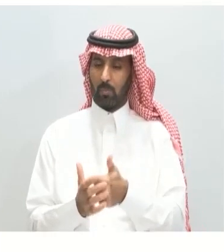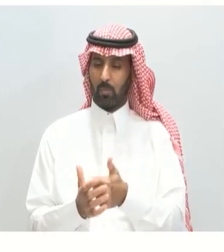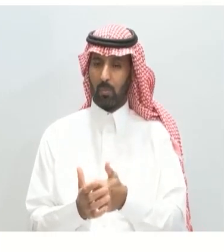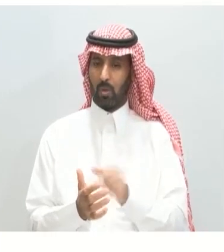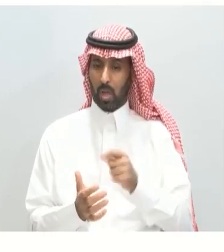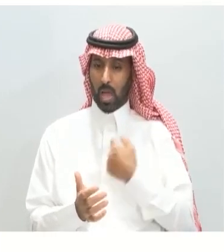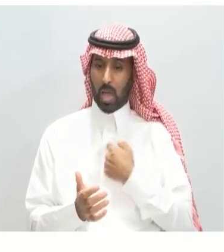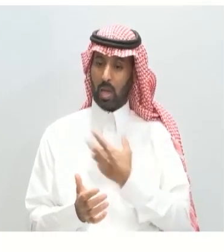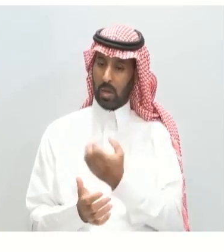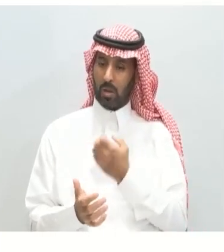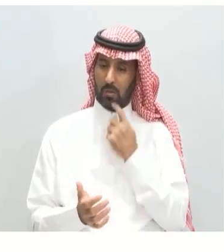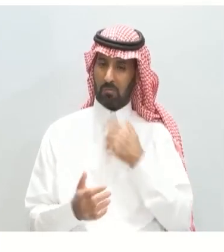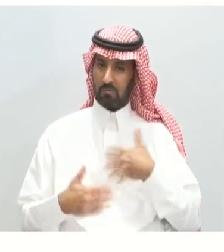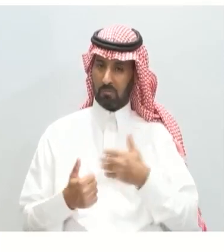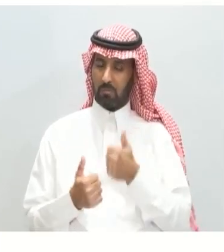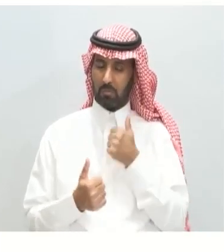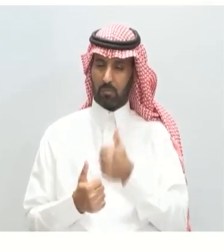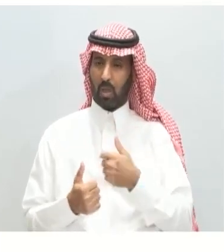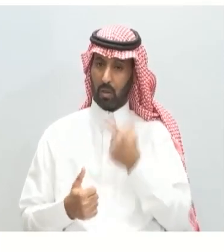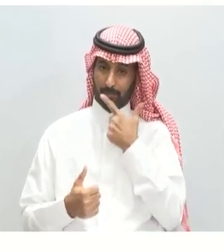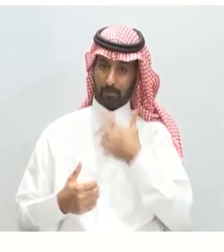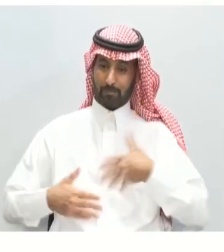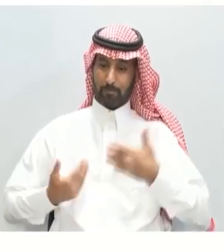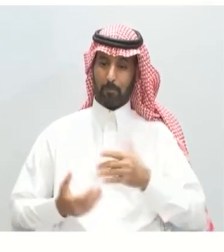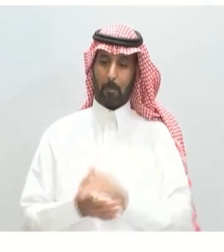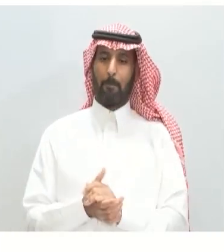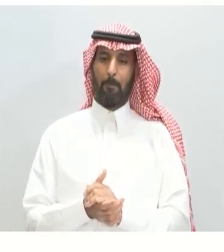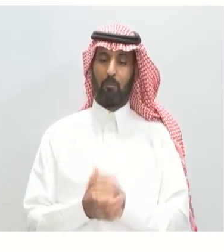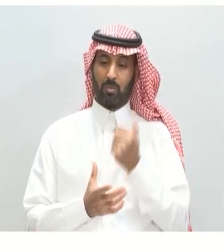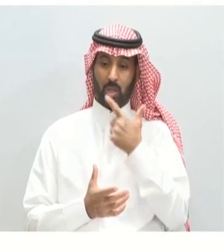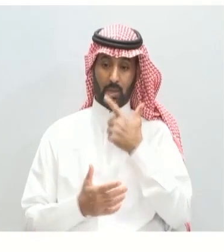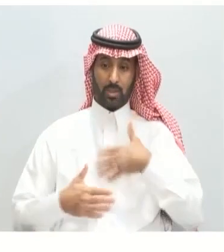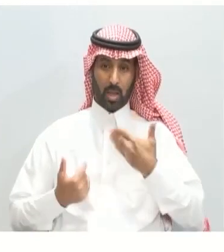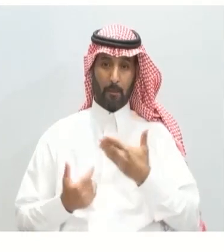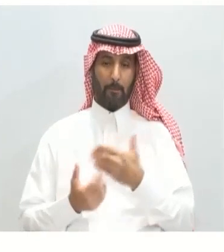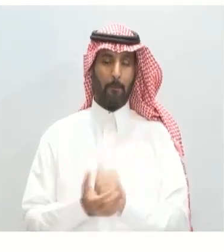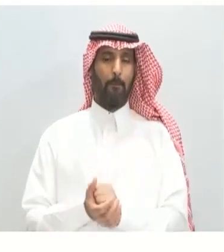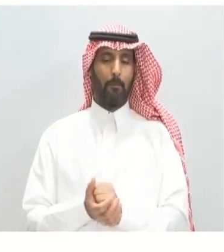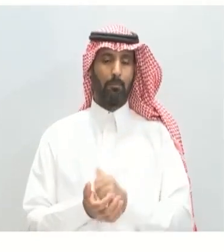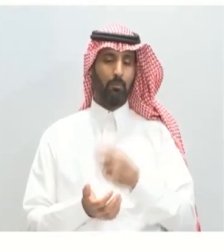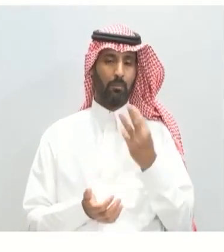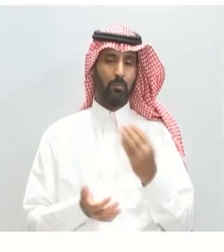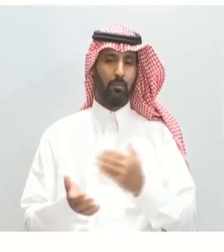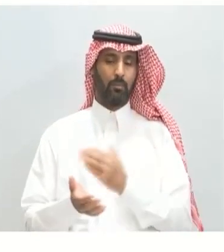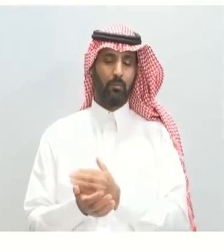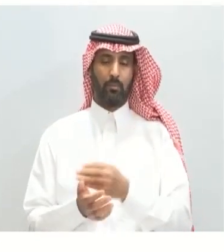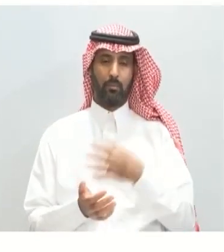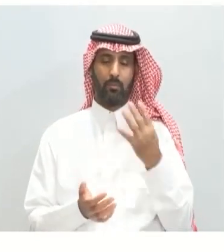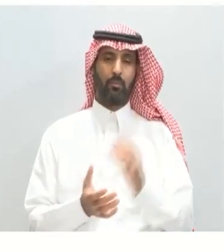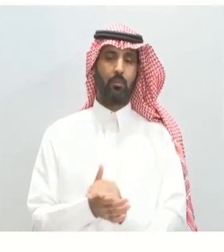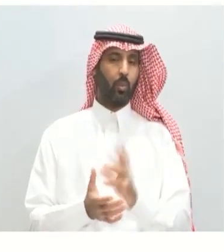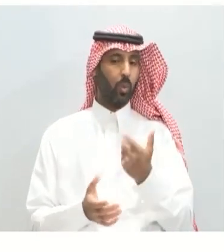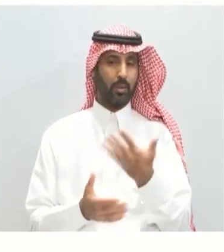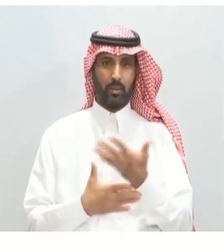say, I got excited, or maybe you can say, I got happy. So this is number three here. Number four,